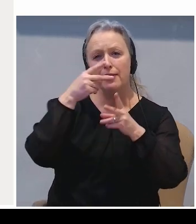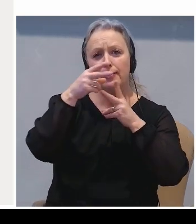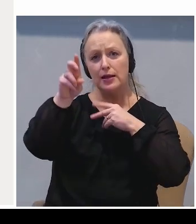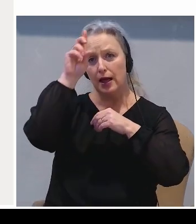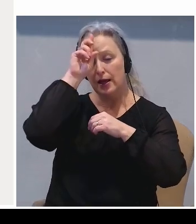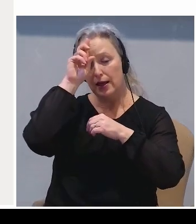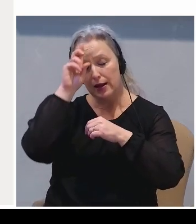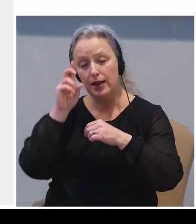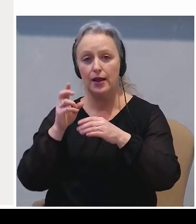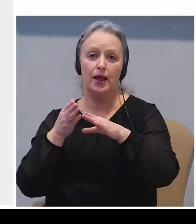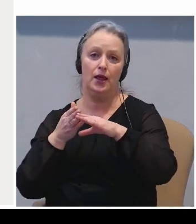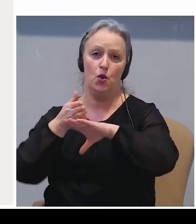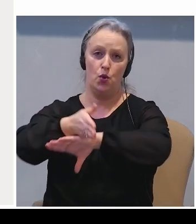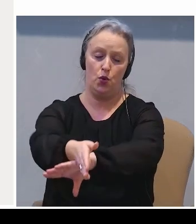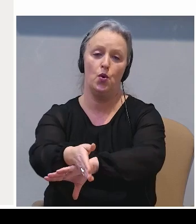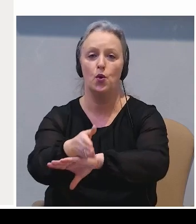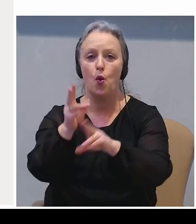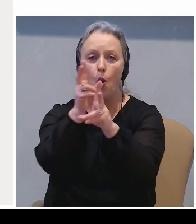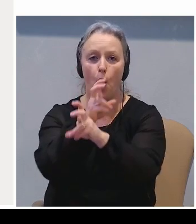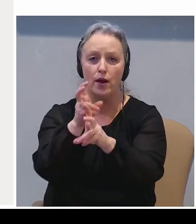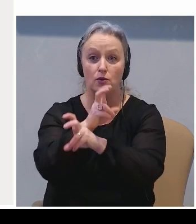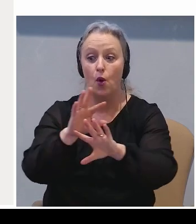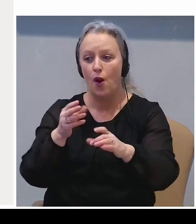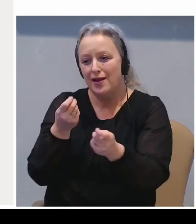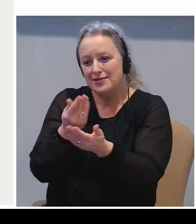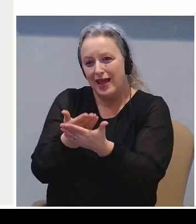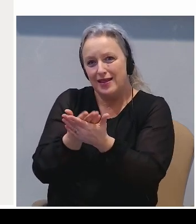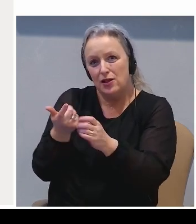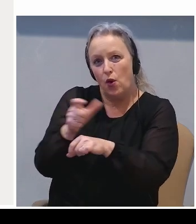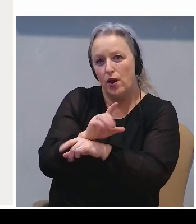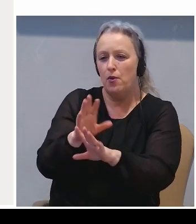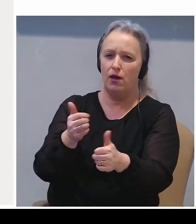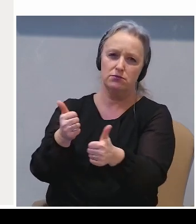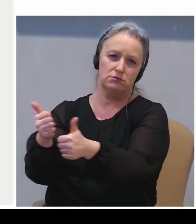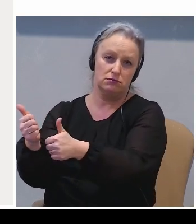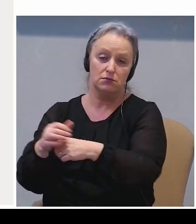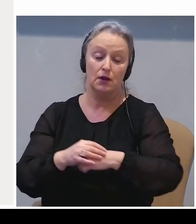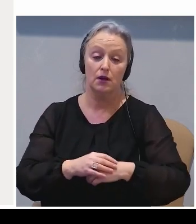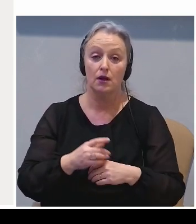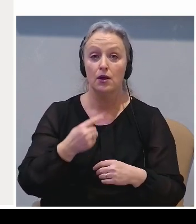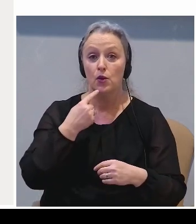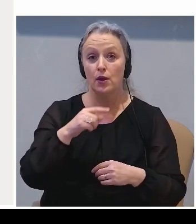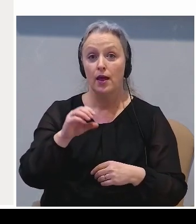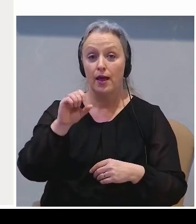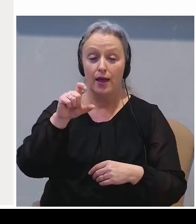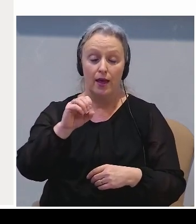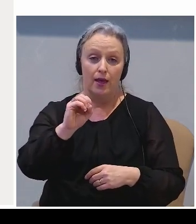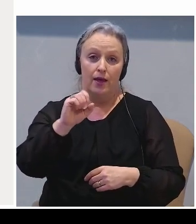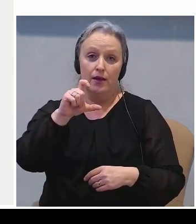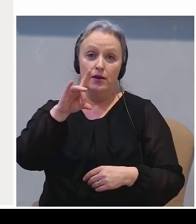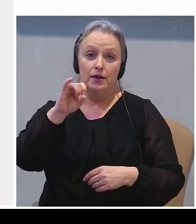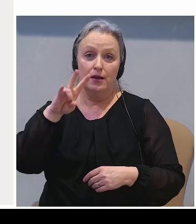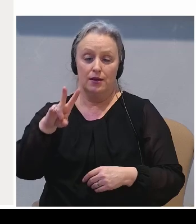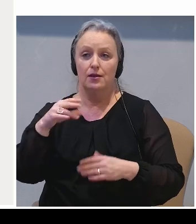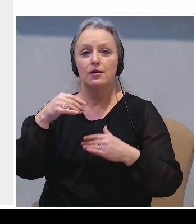ECRIN, as I said, it stands for European Clinical Research Infrastructure Network. Our mission is supporting the conduct of multinational clinical studies